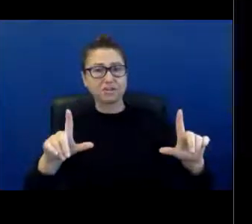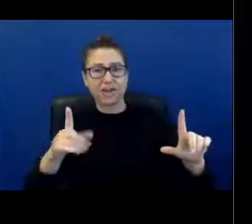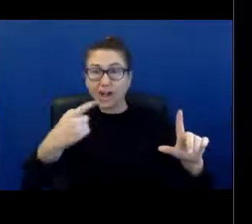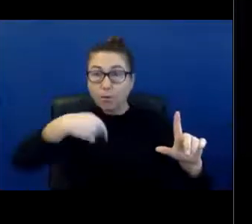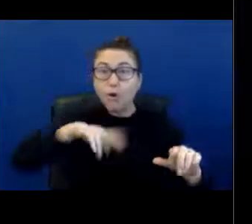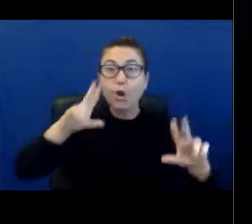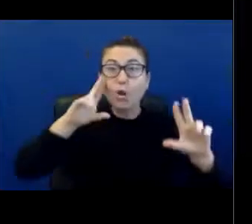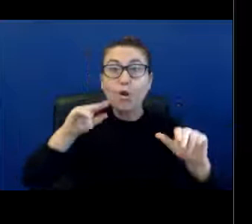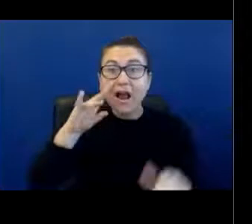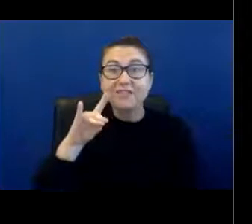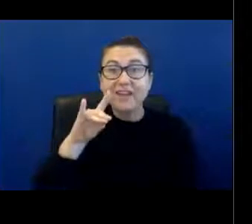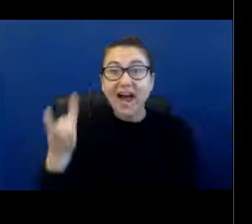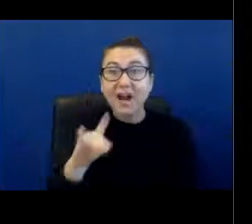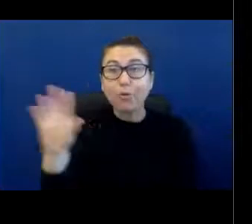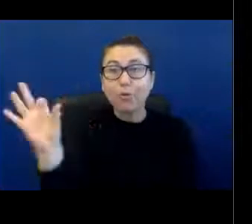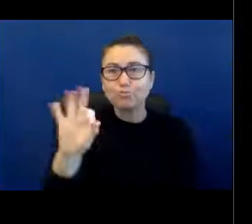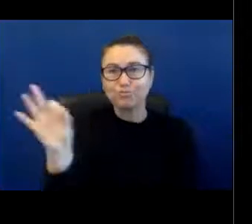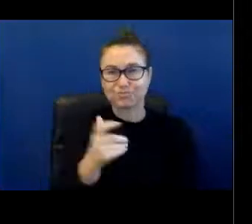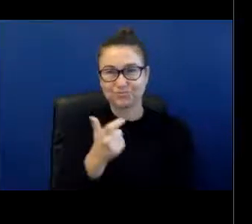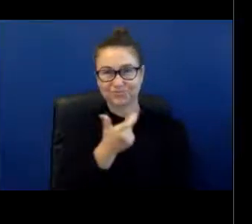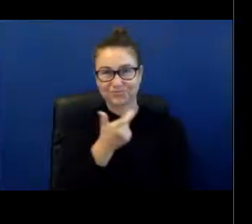shelter, but we are